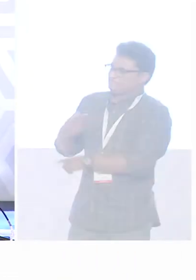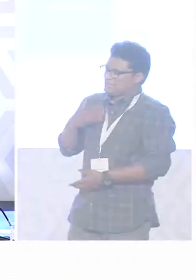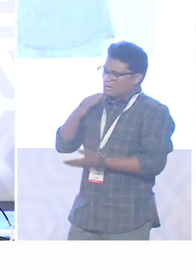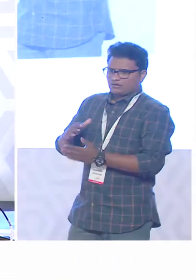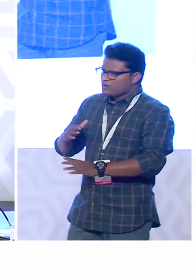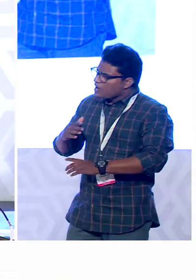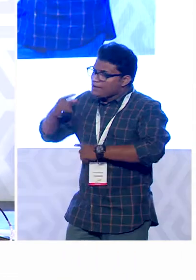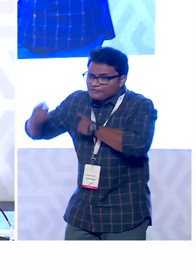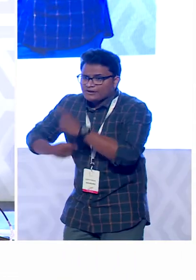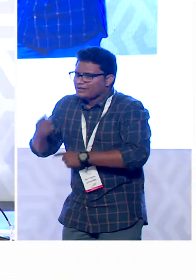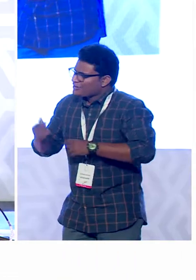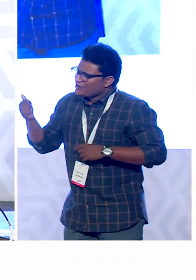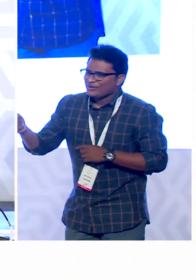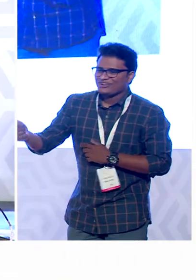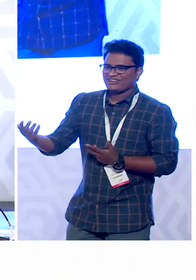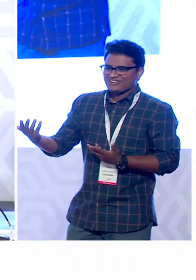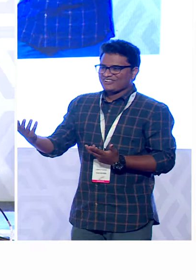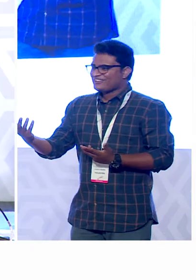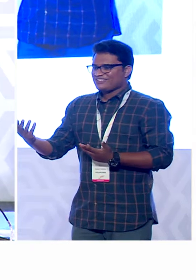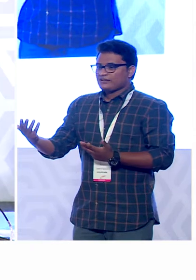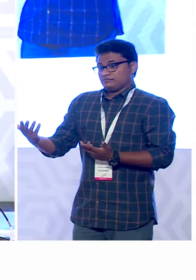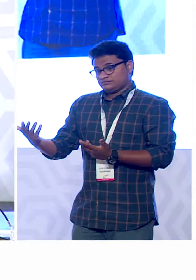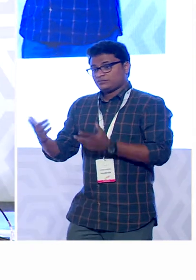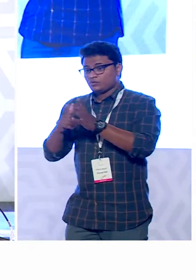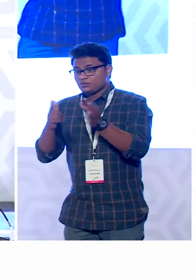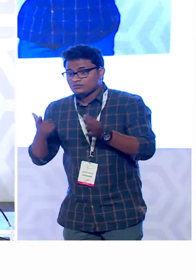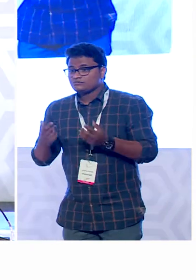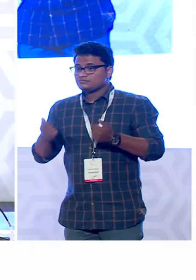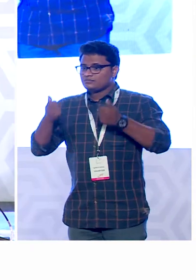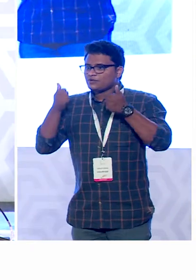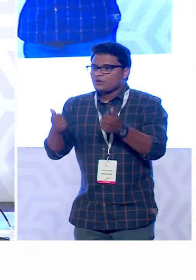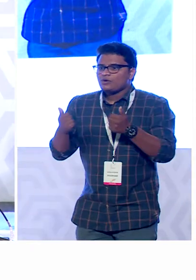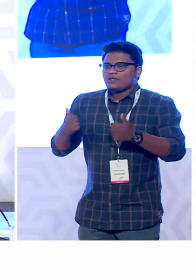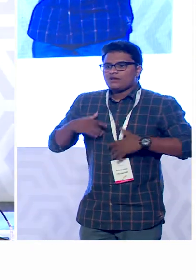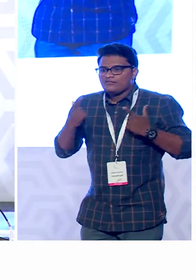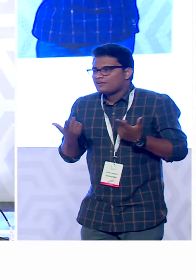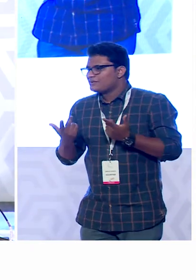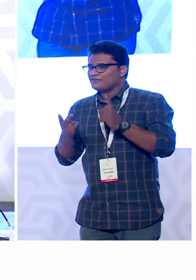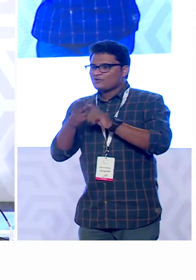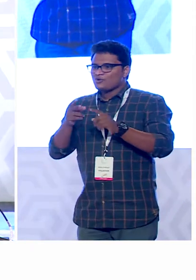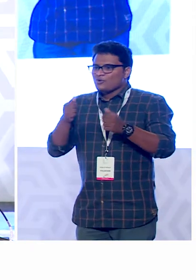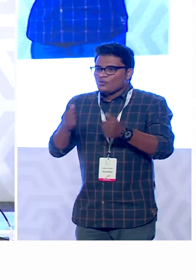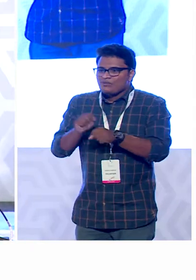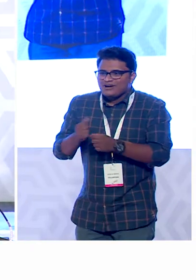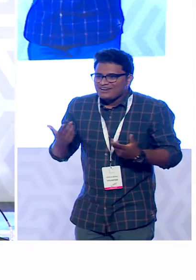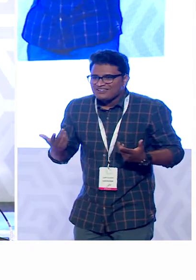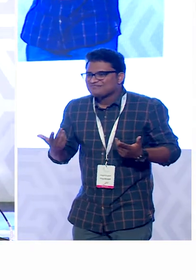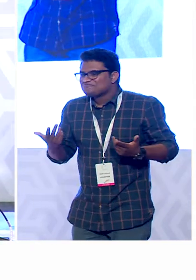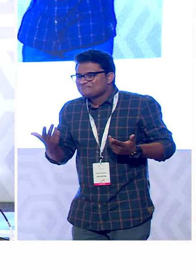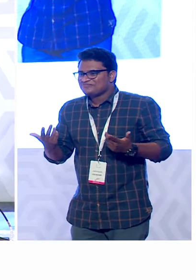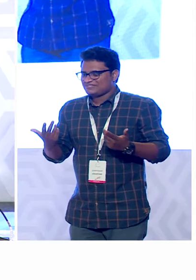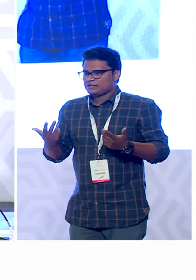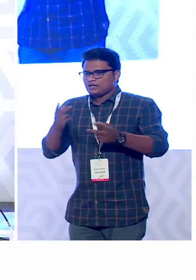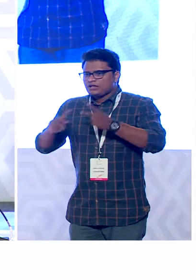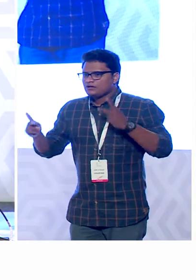good karana, good yoga, good lagna, everything, very auspicious when you sing of